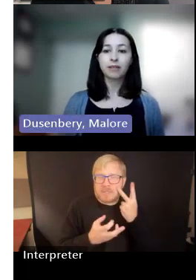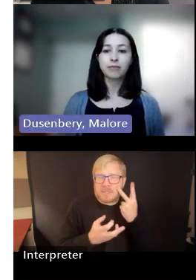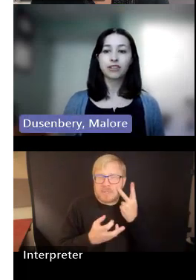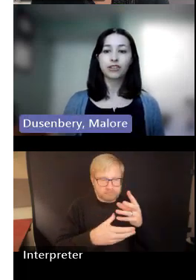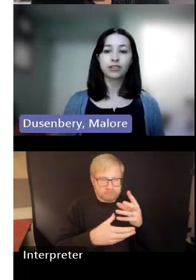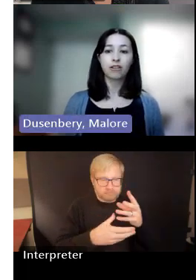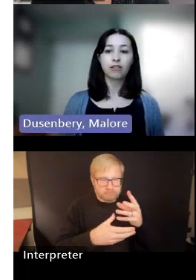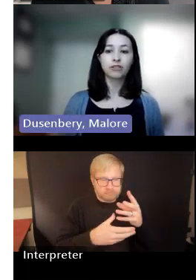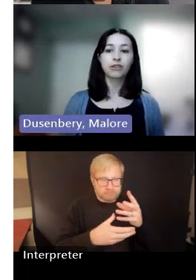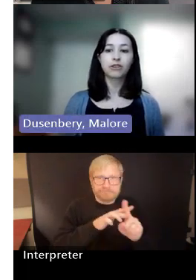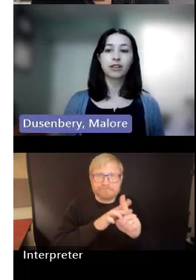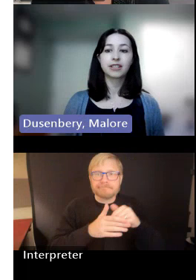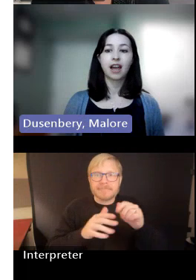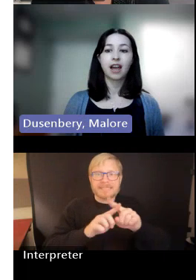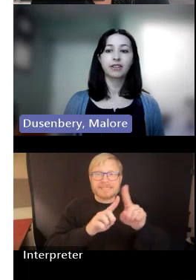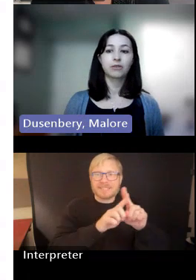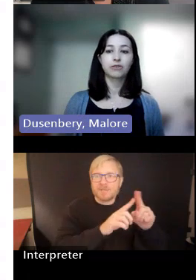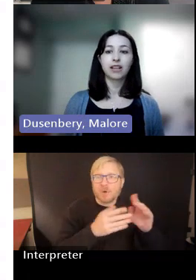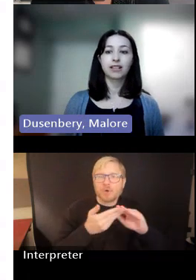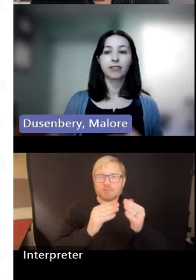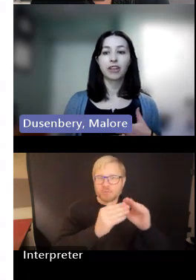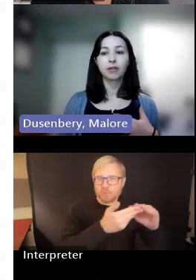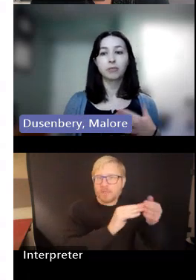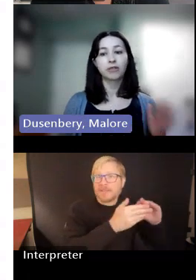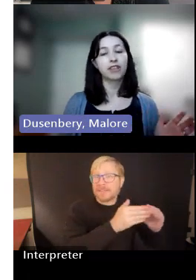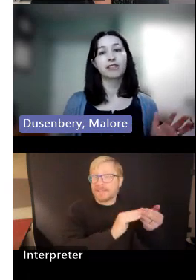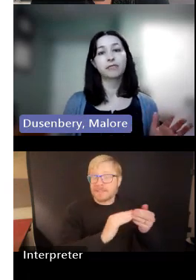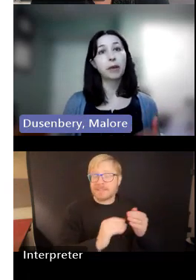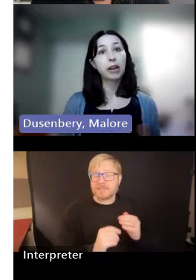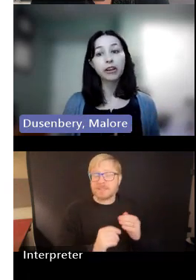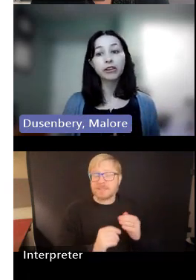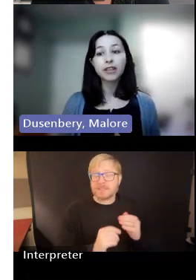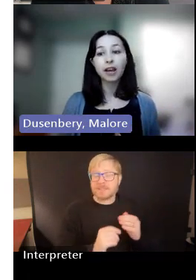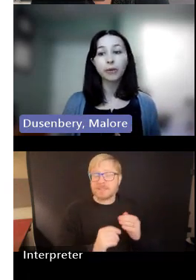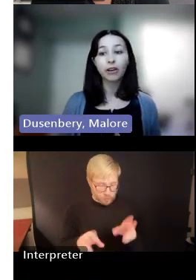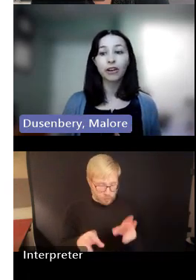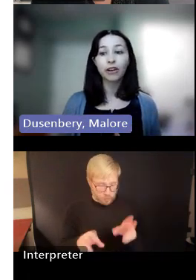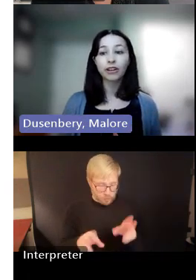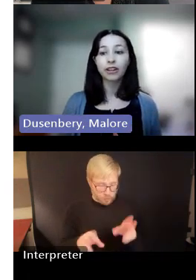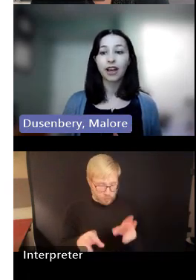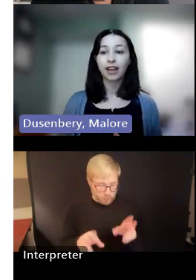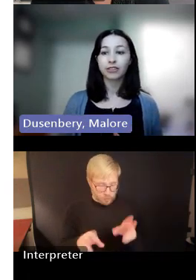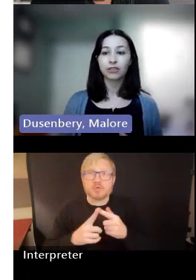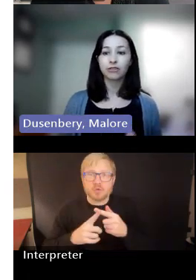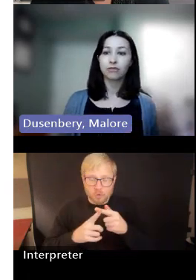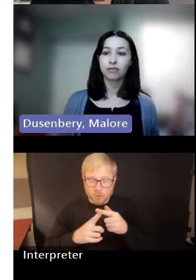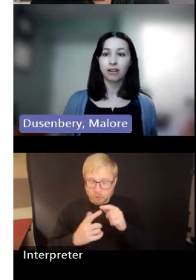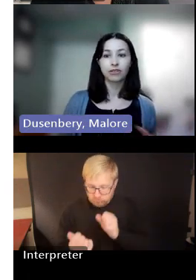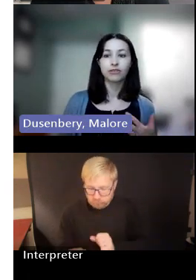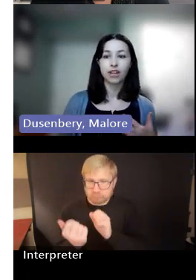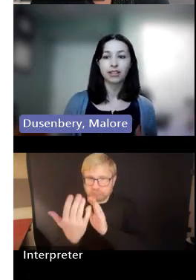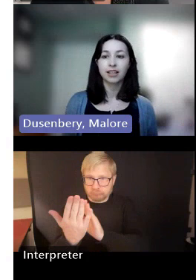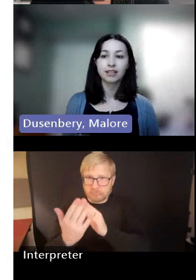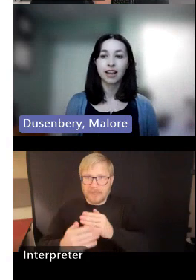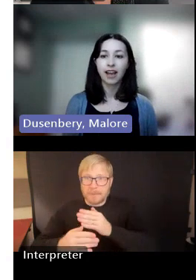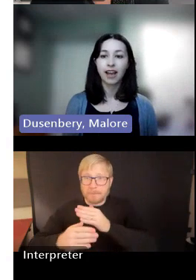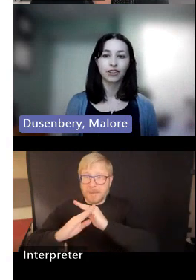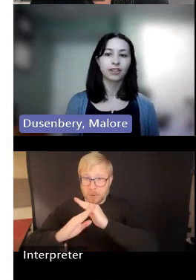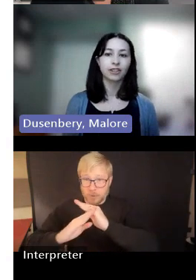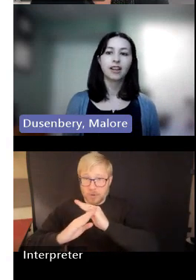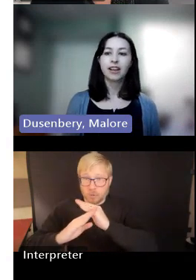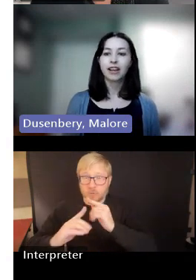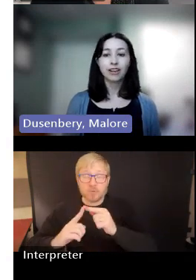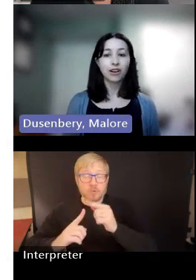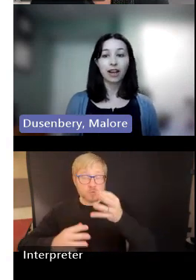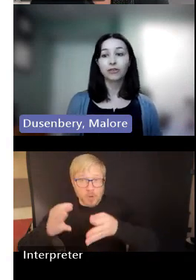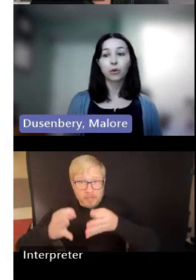Our recommendations are also designed to address some of the pervasive barriers that we heard to justice, such